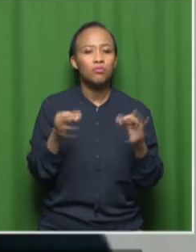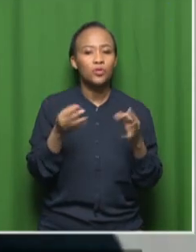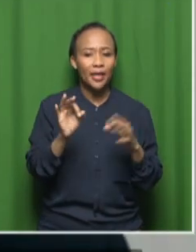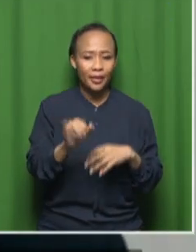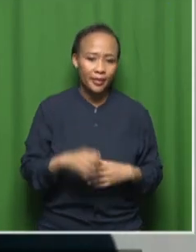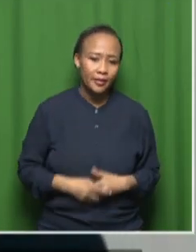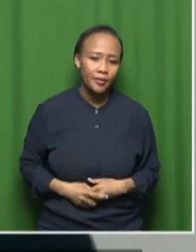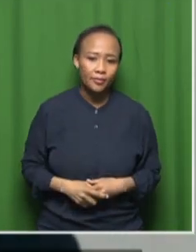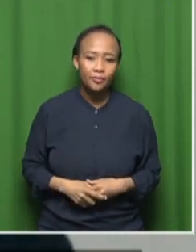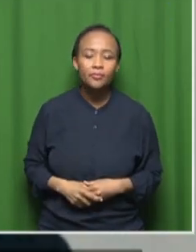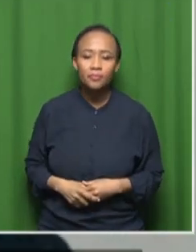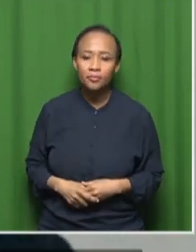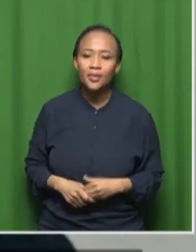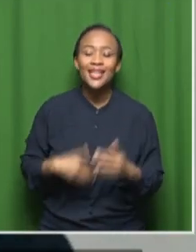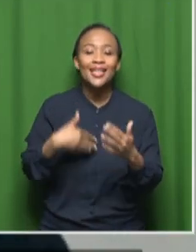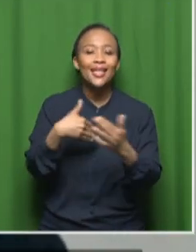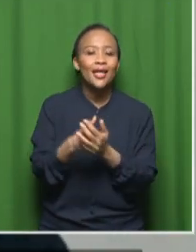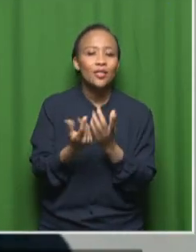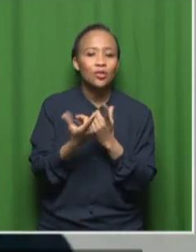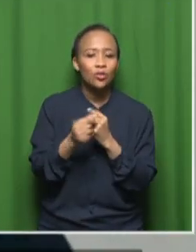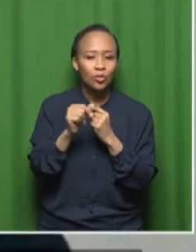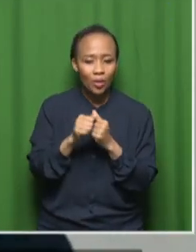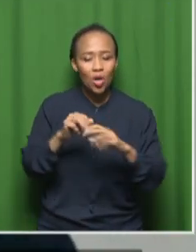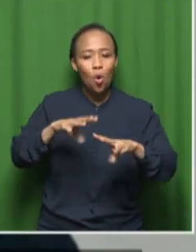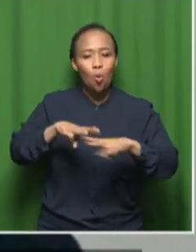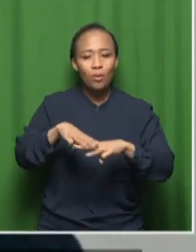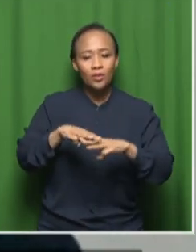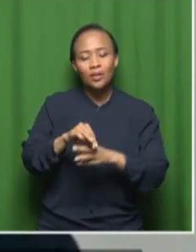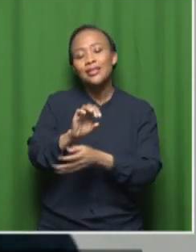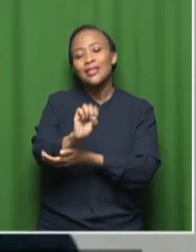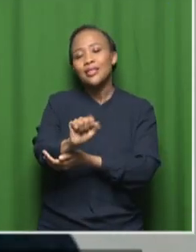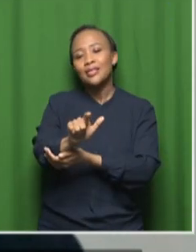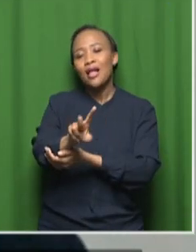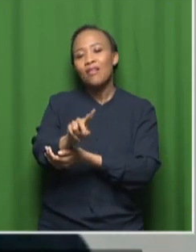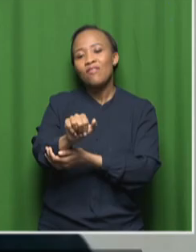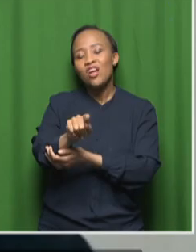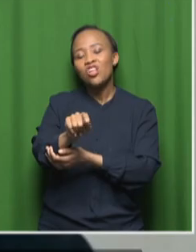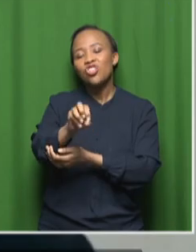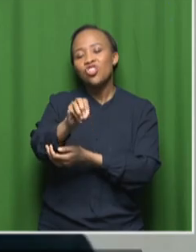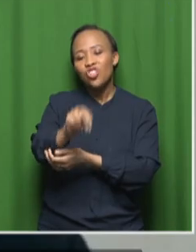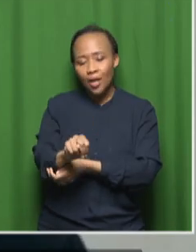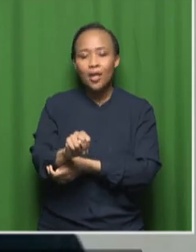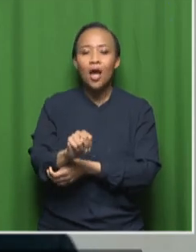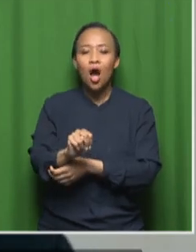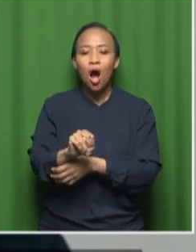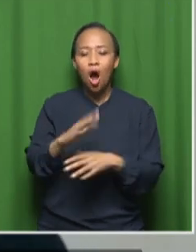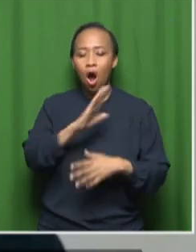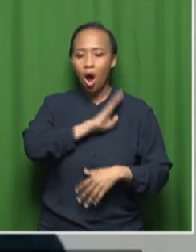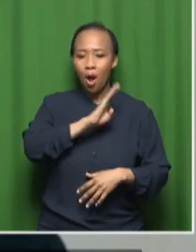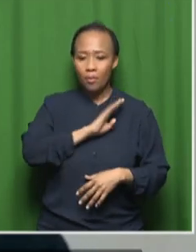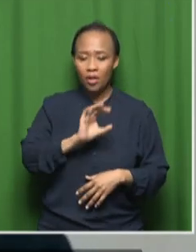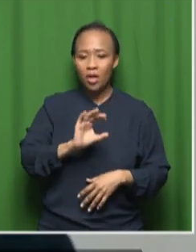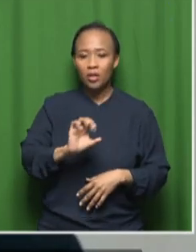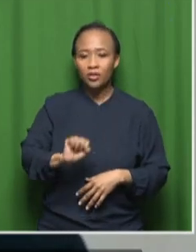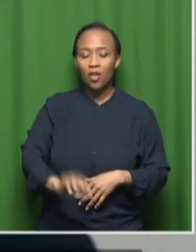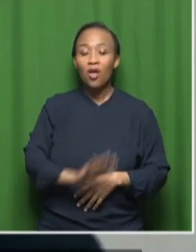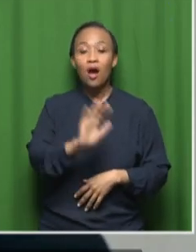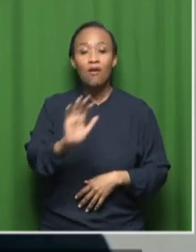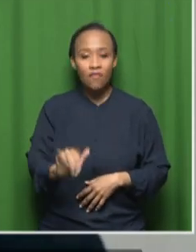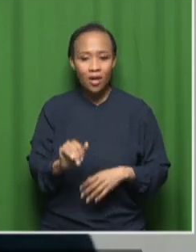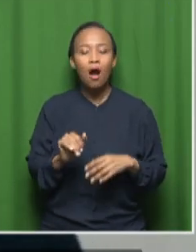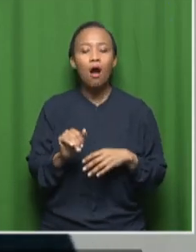If they go to the website of the Salvation Army, just say the Salvation Army Southern Africa Territory, that will